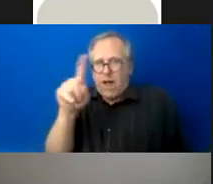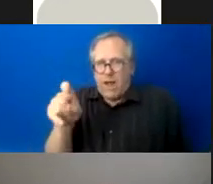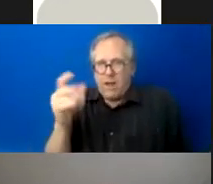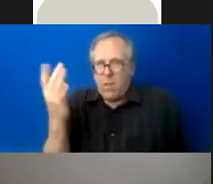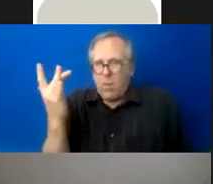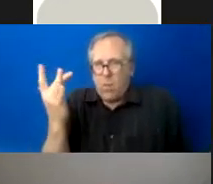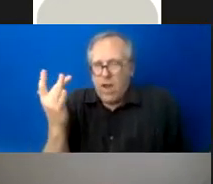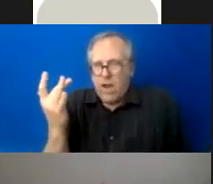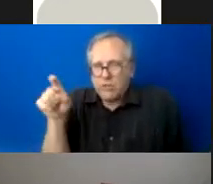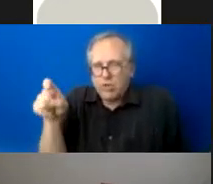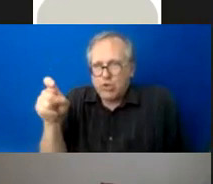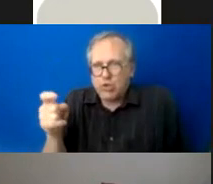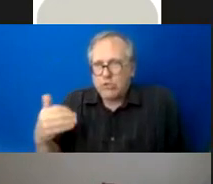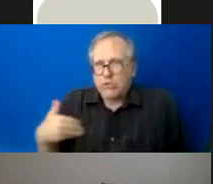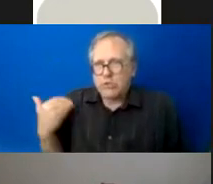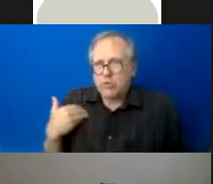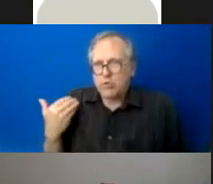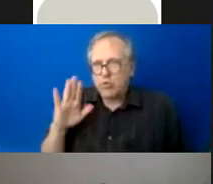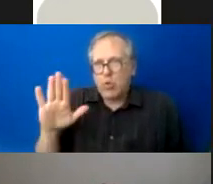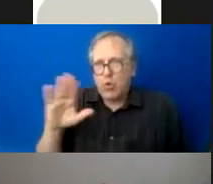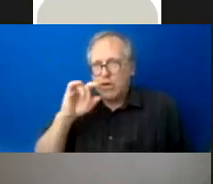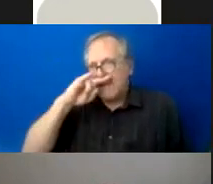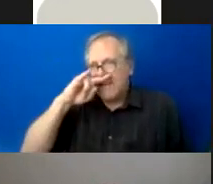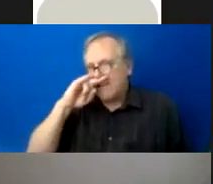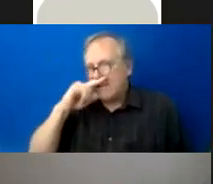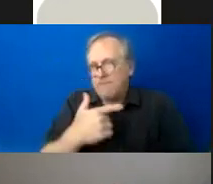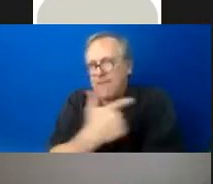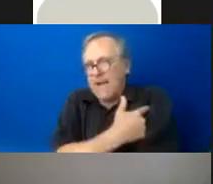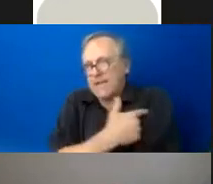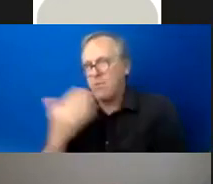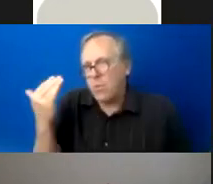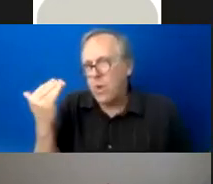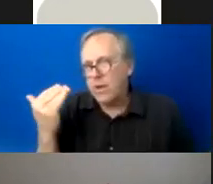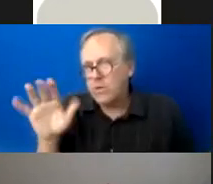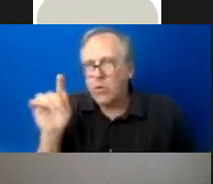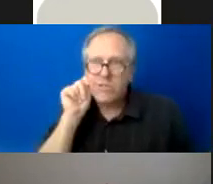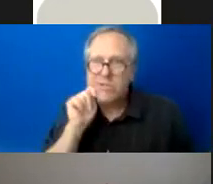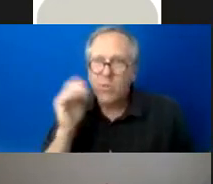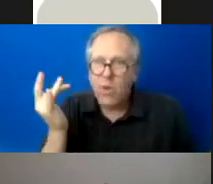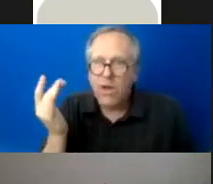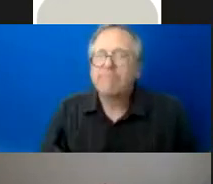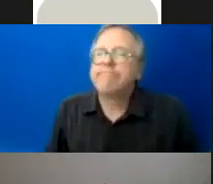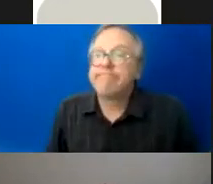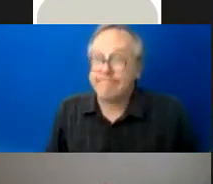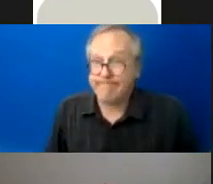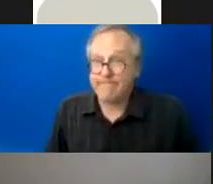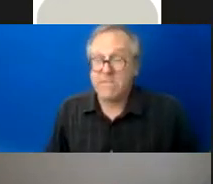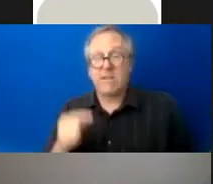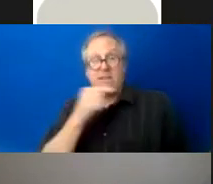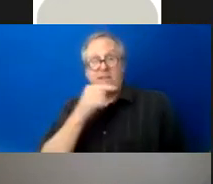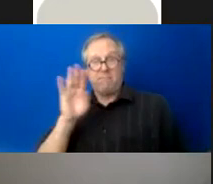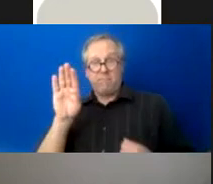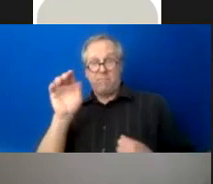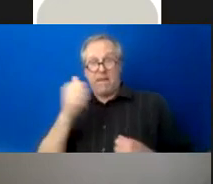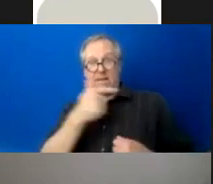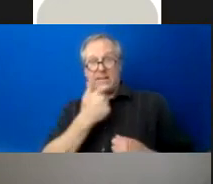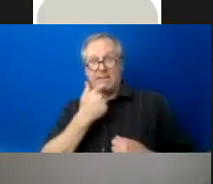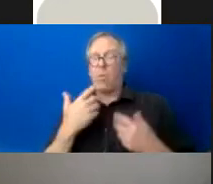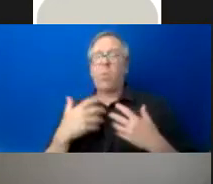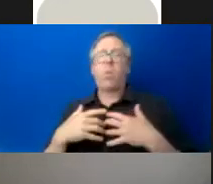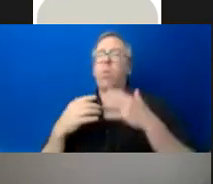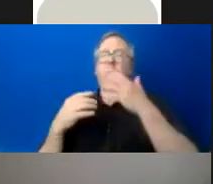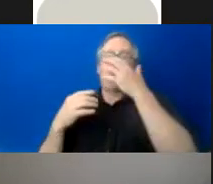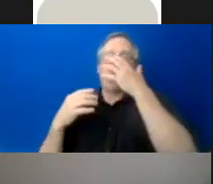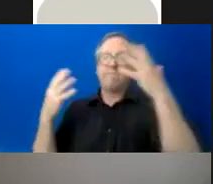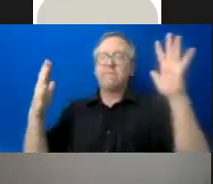get vaccinated, your adolescent vaccinated? This is so exciting, as Becca was mentioning, you know, great reason to get the